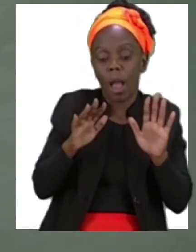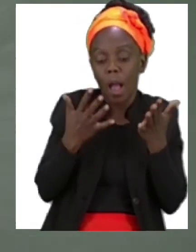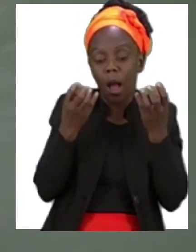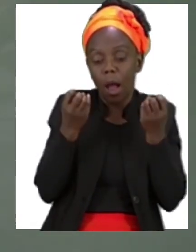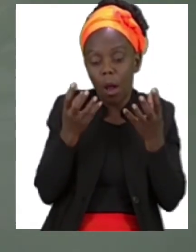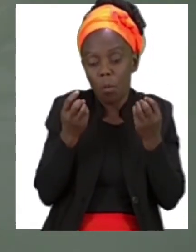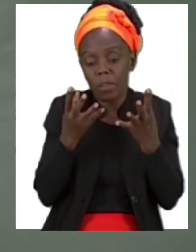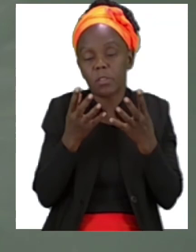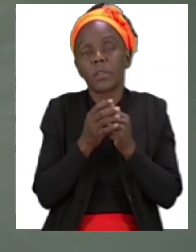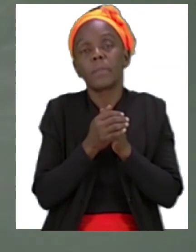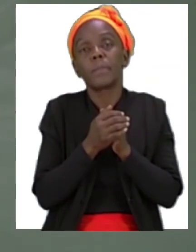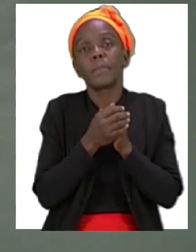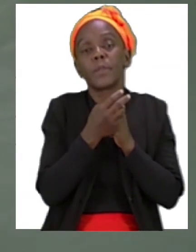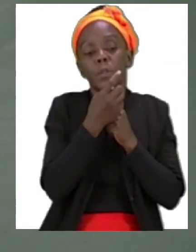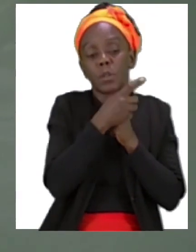count again.